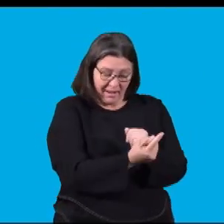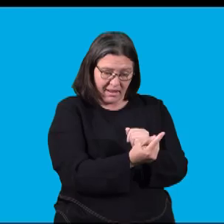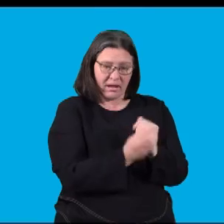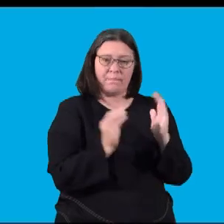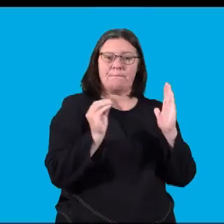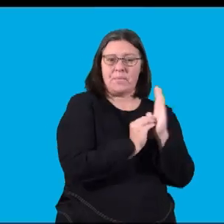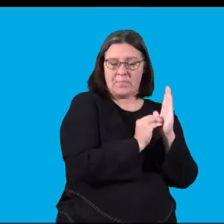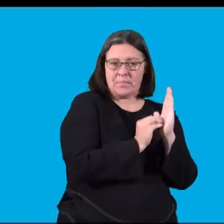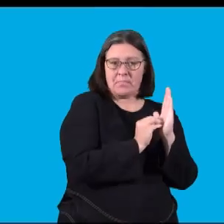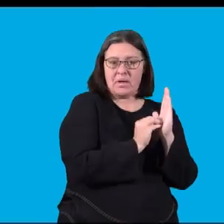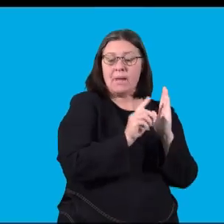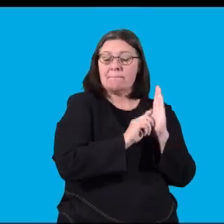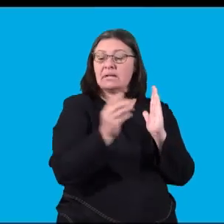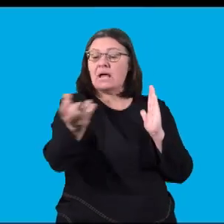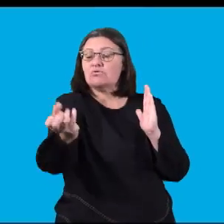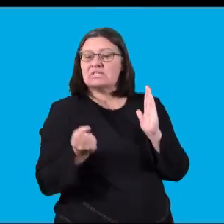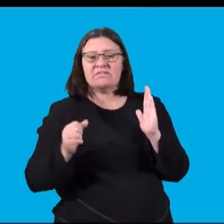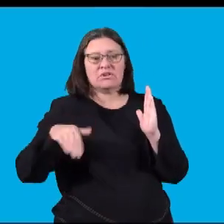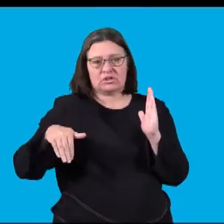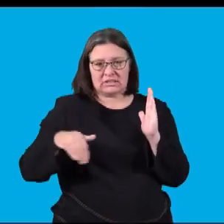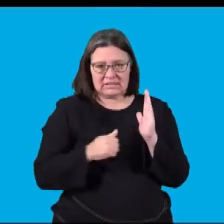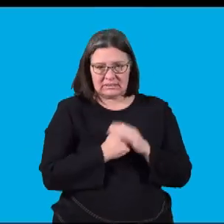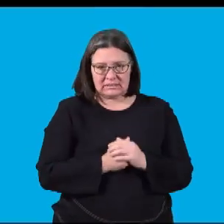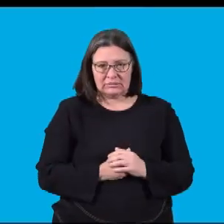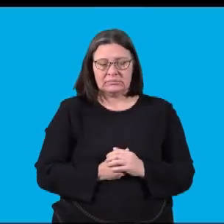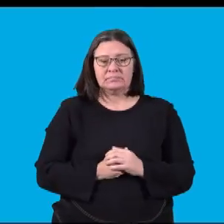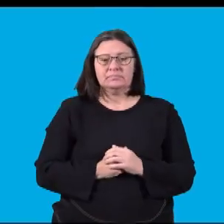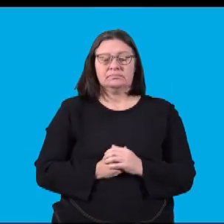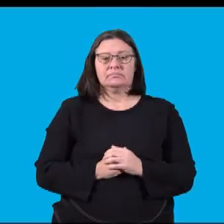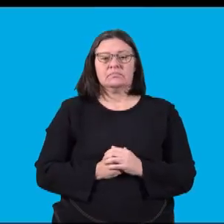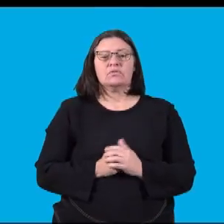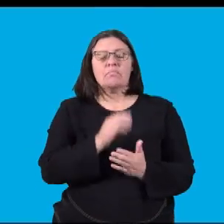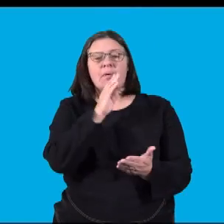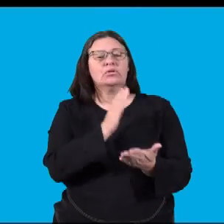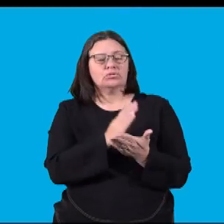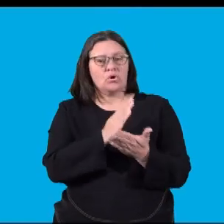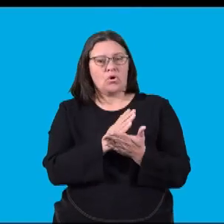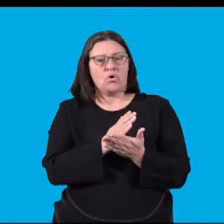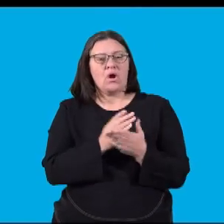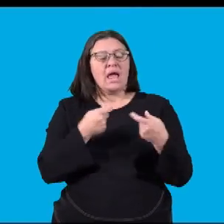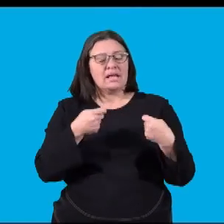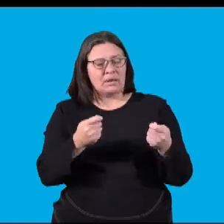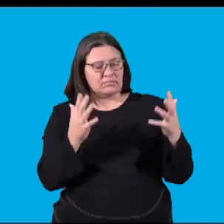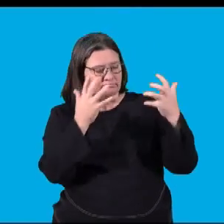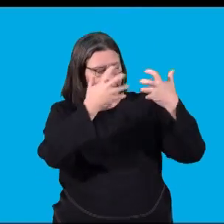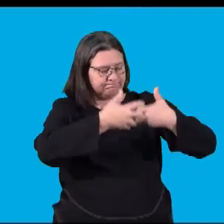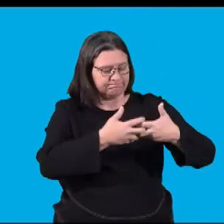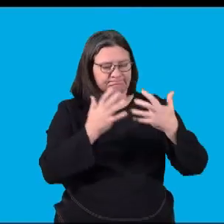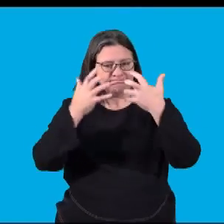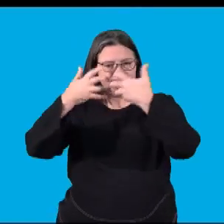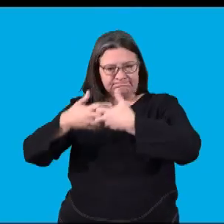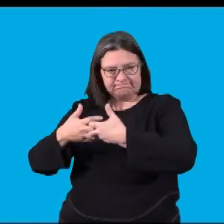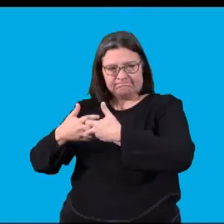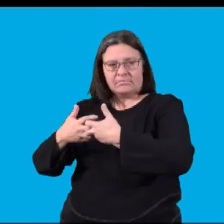in which they relate, which the related benefits are received, ensuring expenses are